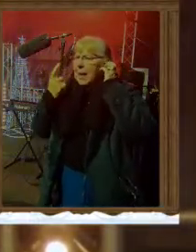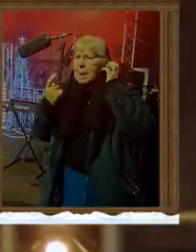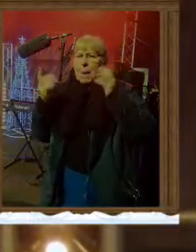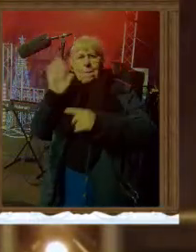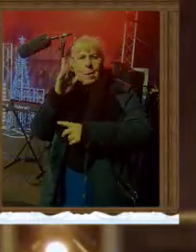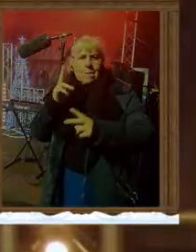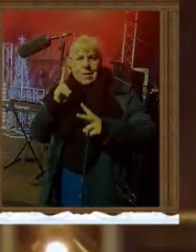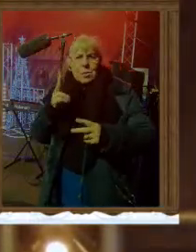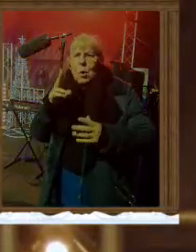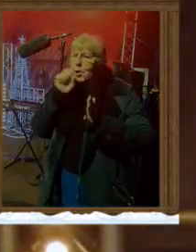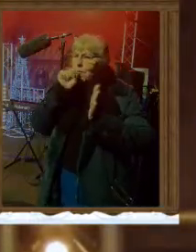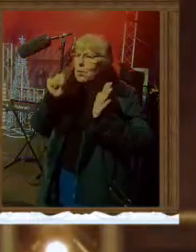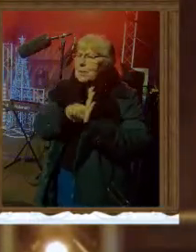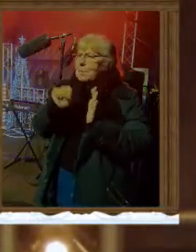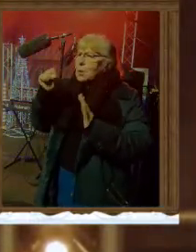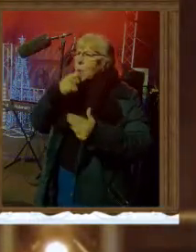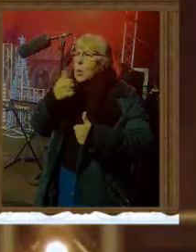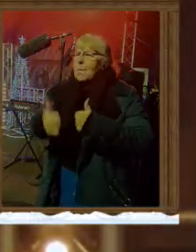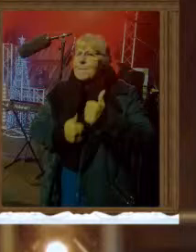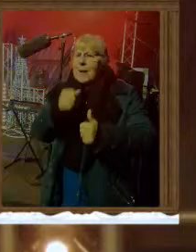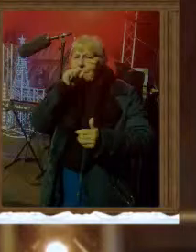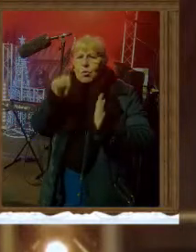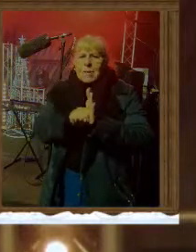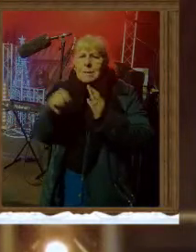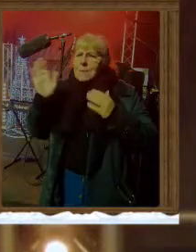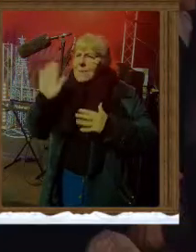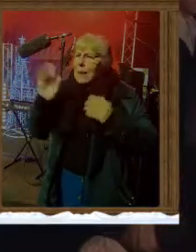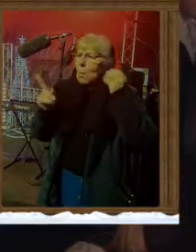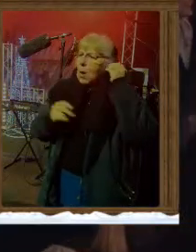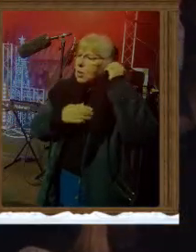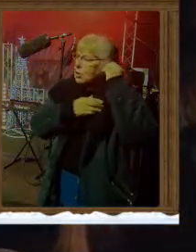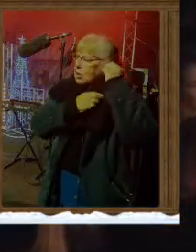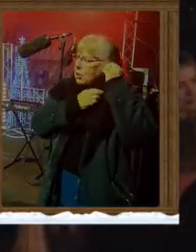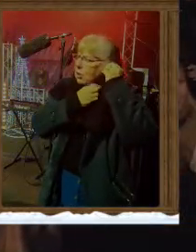What is your favourite Christmas film?